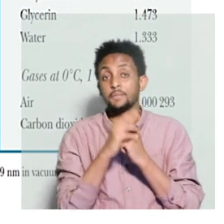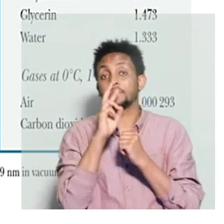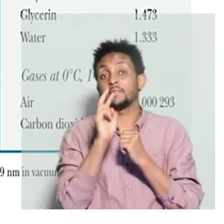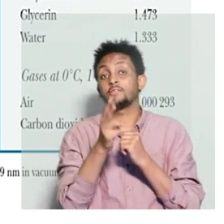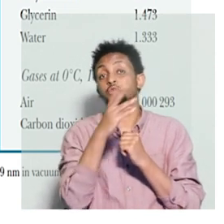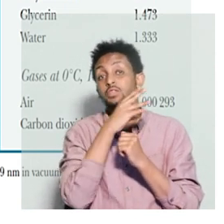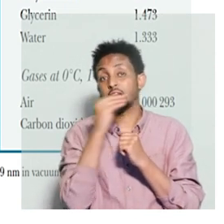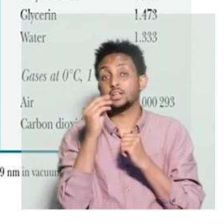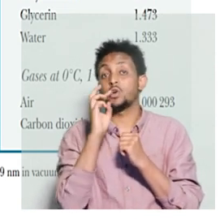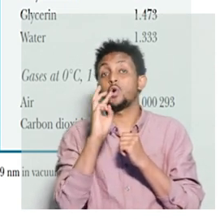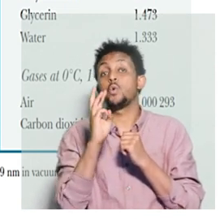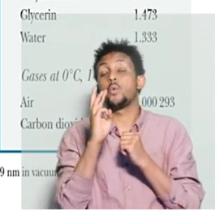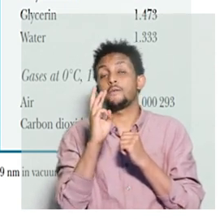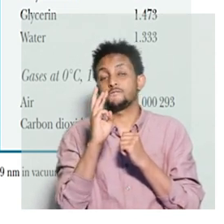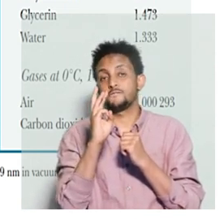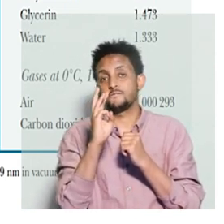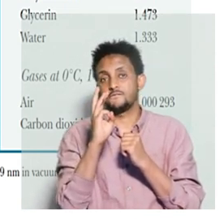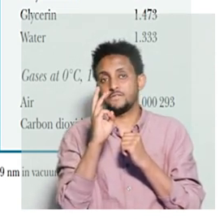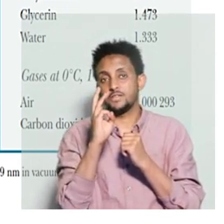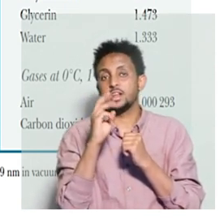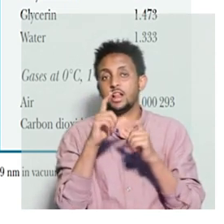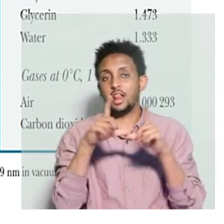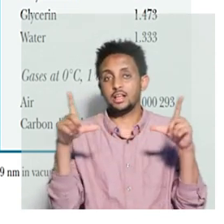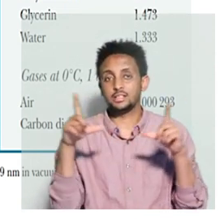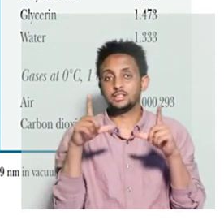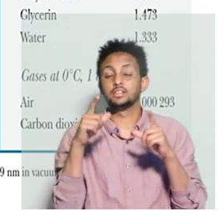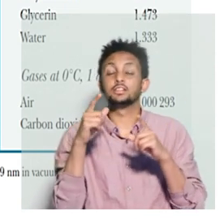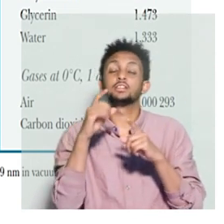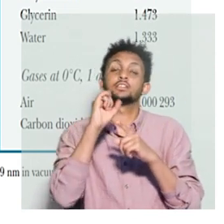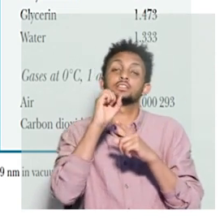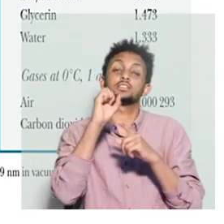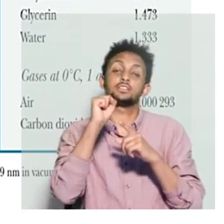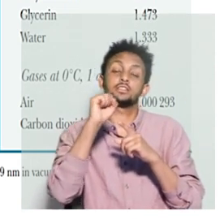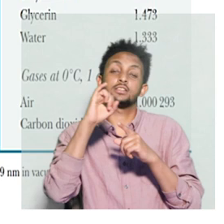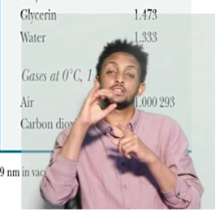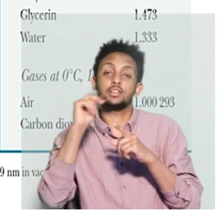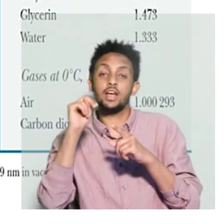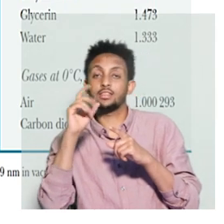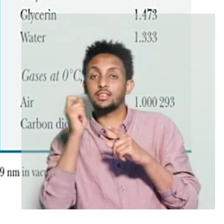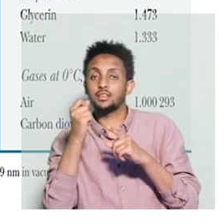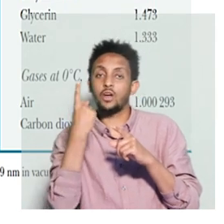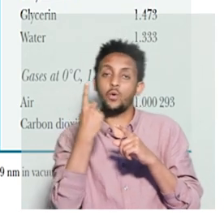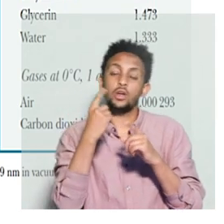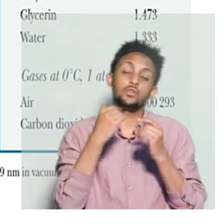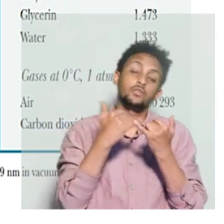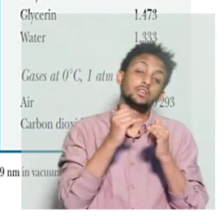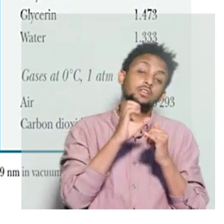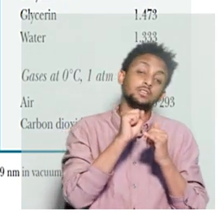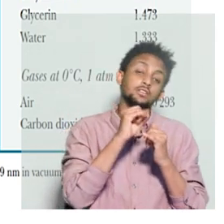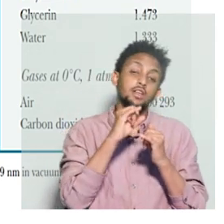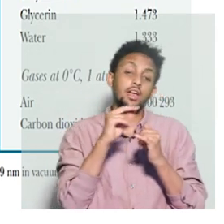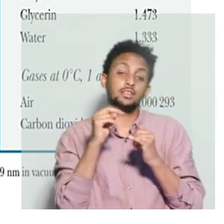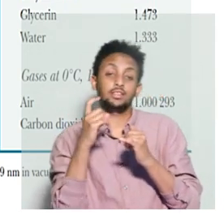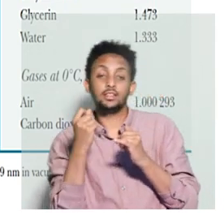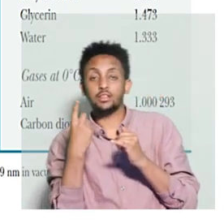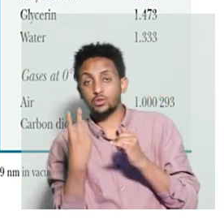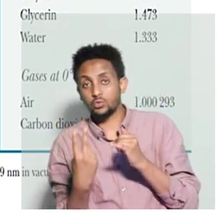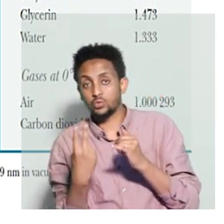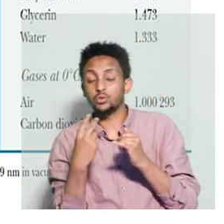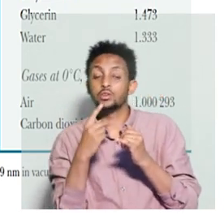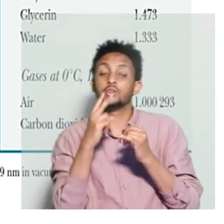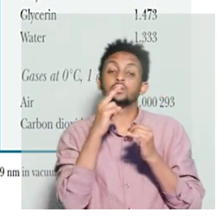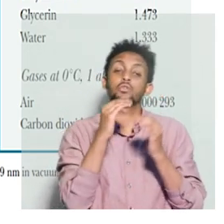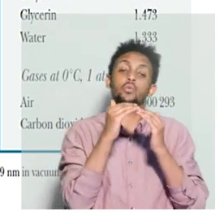velocity and wavelengths for the law of refraction. Sine theta 1 over sine theta 2 can be given as v1